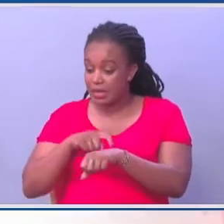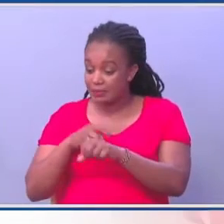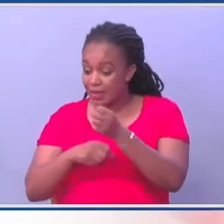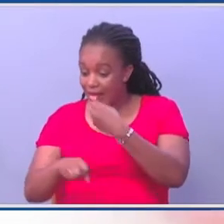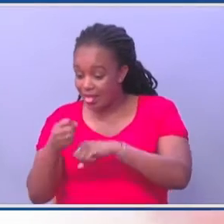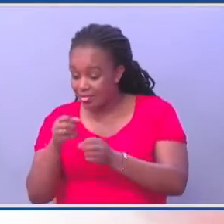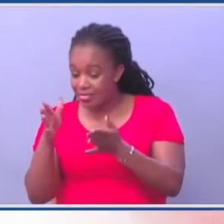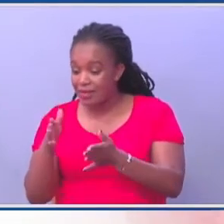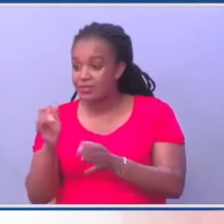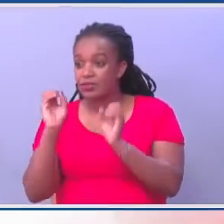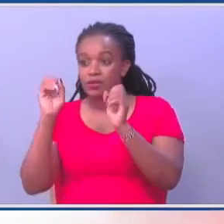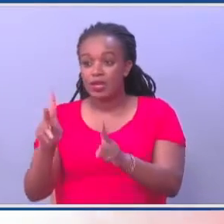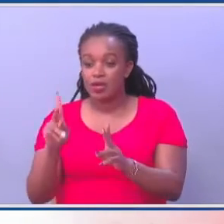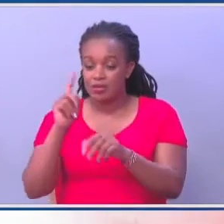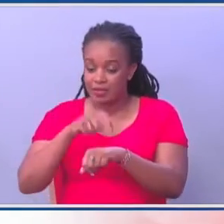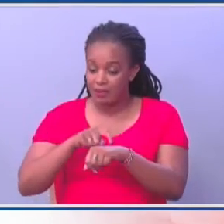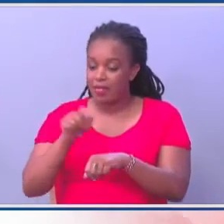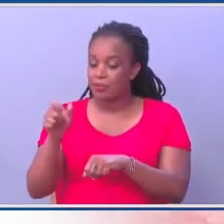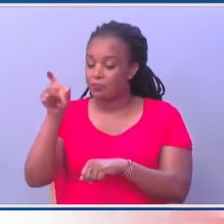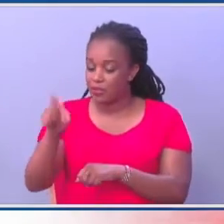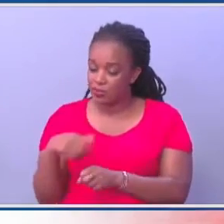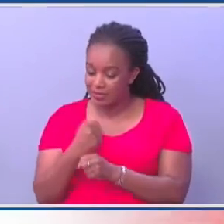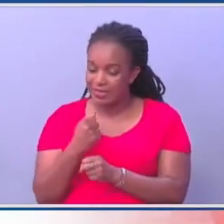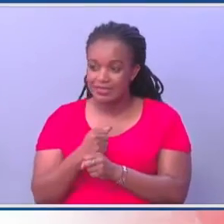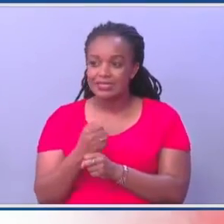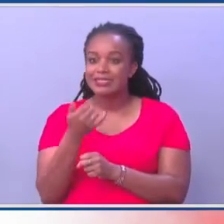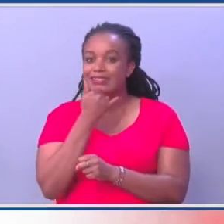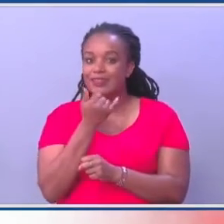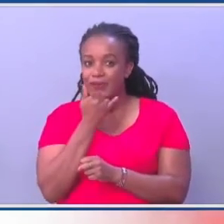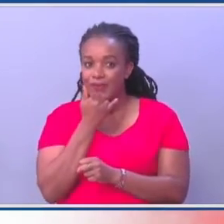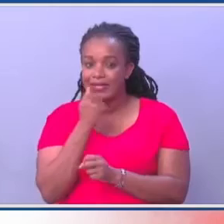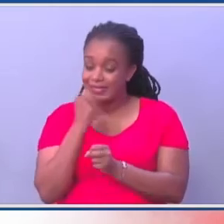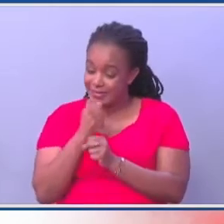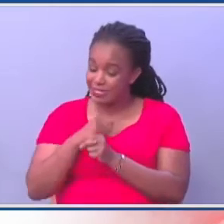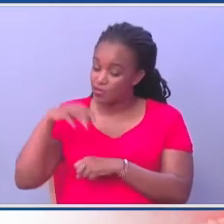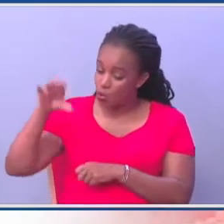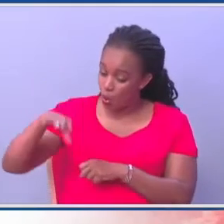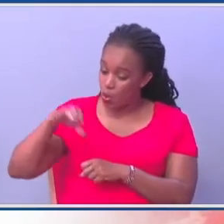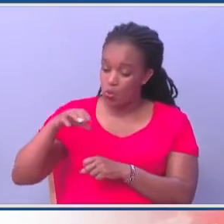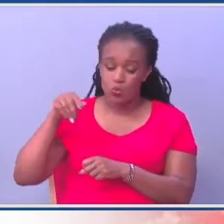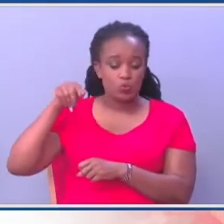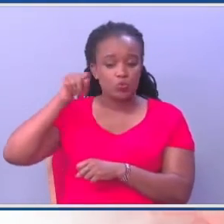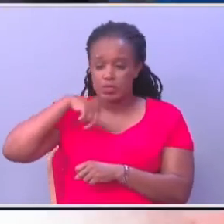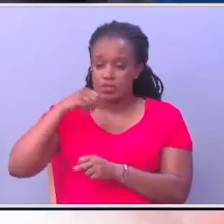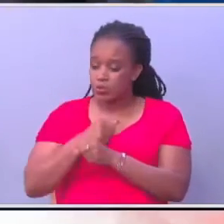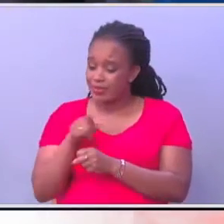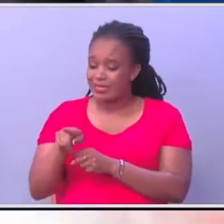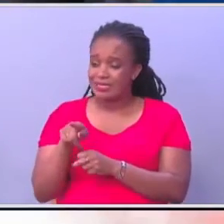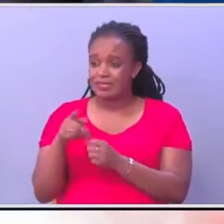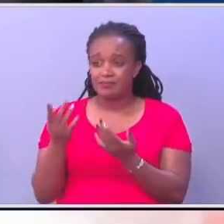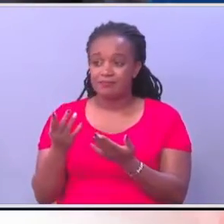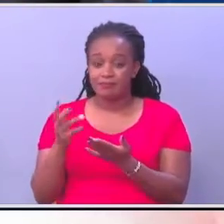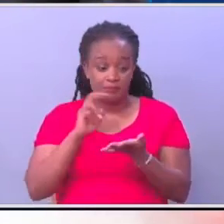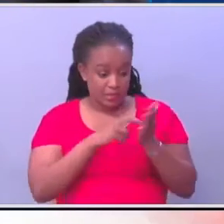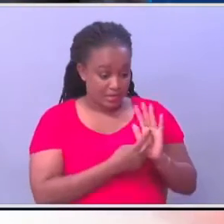okay? When somebody else does it, it's wrong? And does he did it on Combo. Fair enough. Why should we do it on him? Does it make it right that